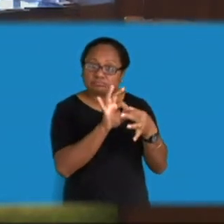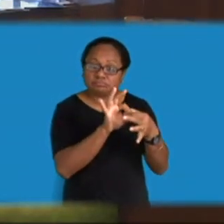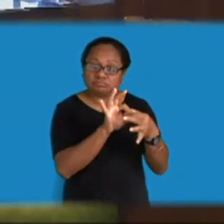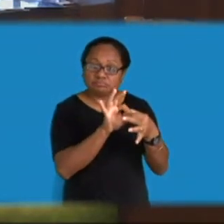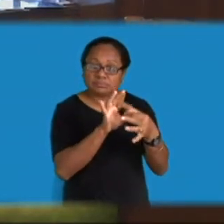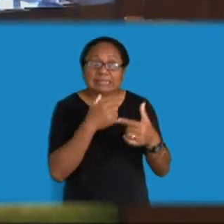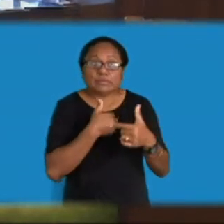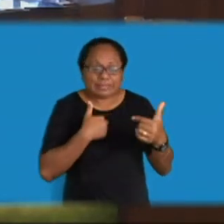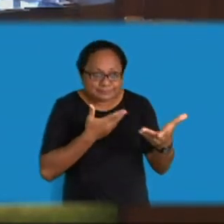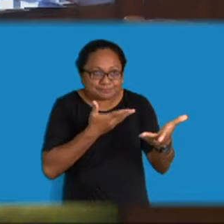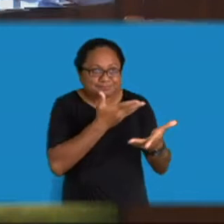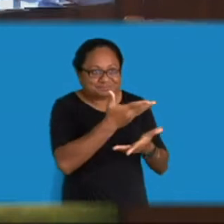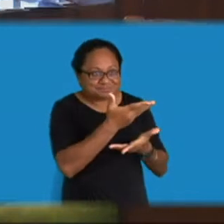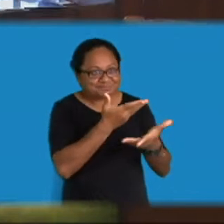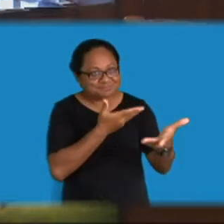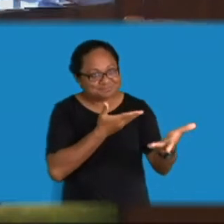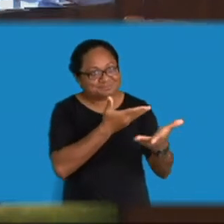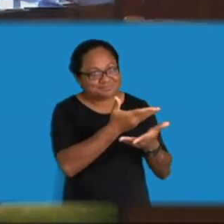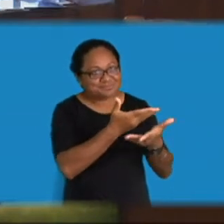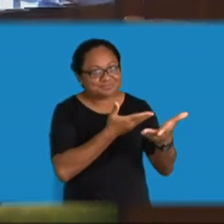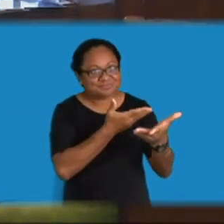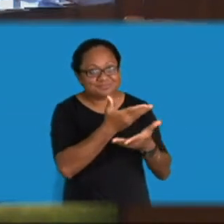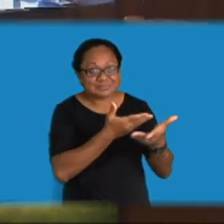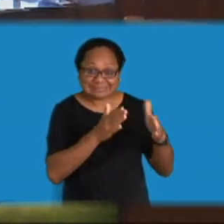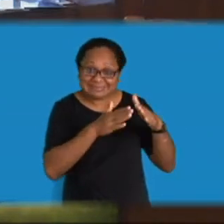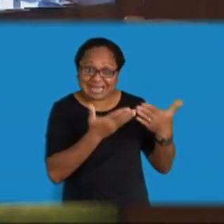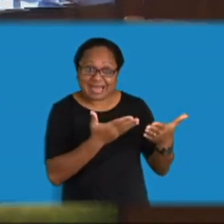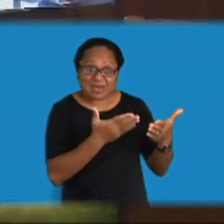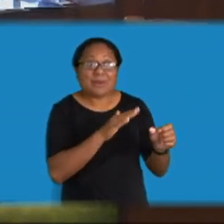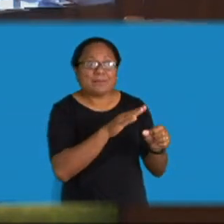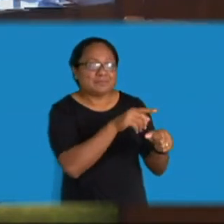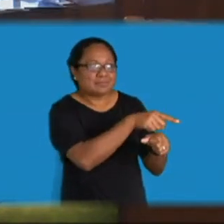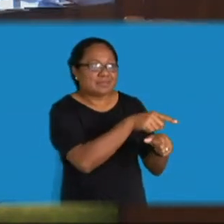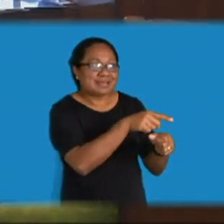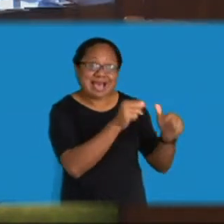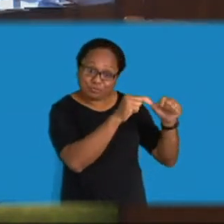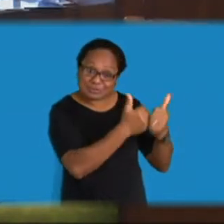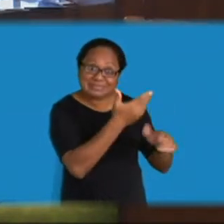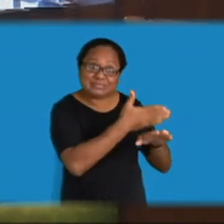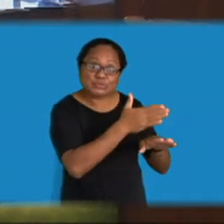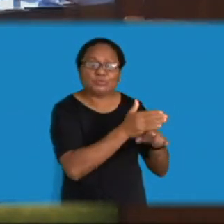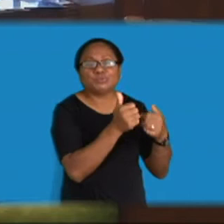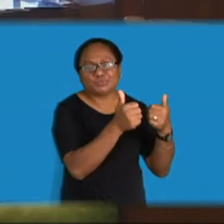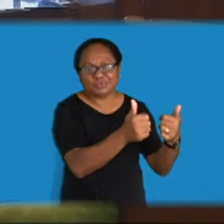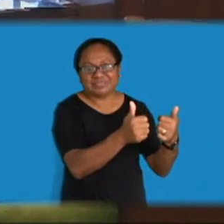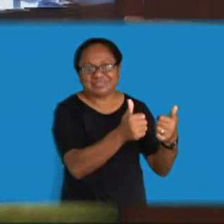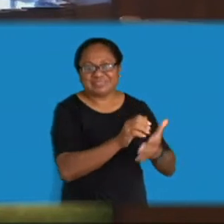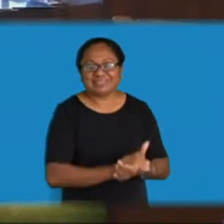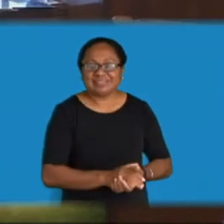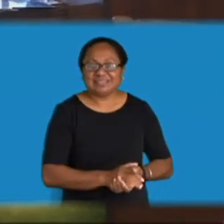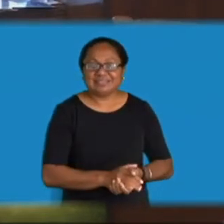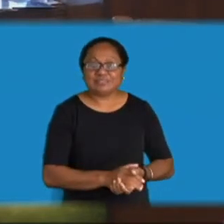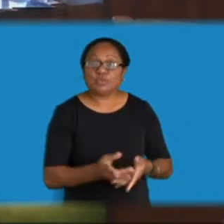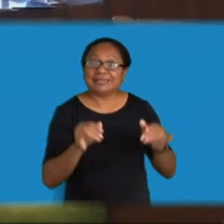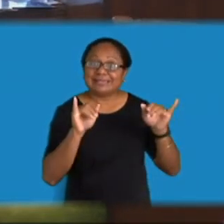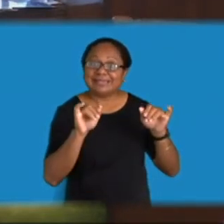tactful negotiations has made the current agreement more development friendly. Issues, Madam Speaker, such as